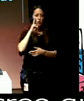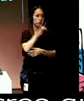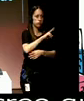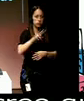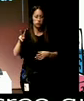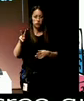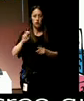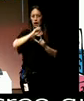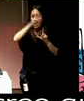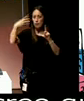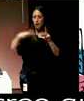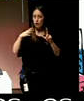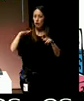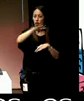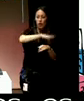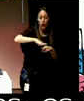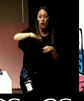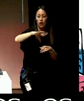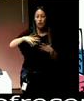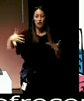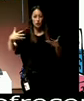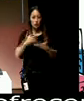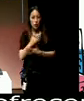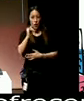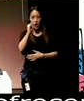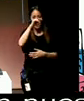told you that there are